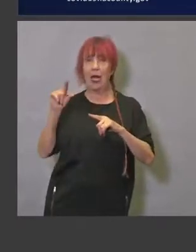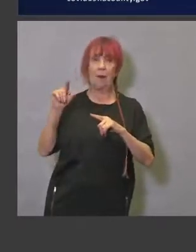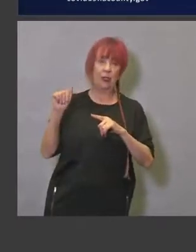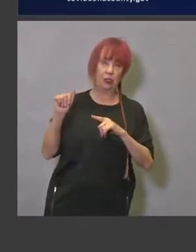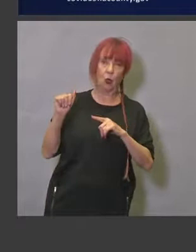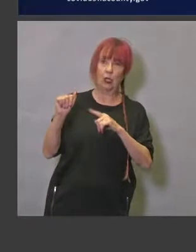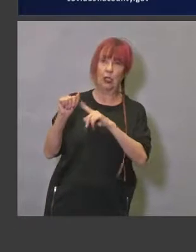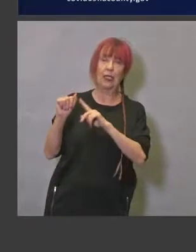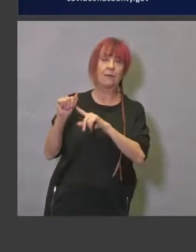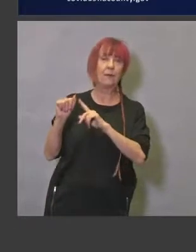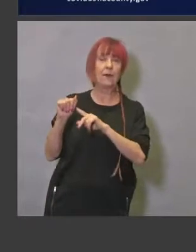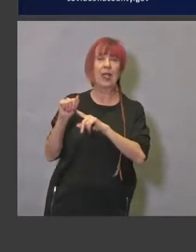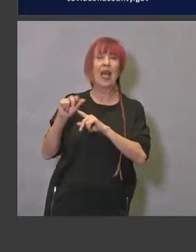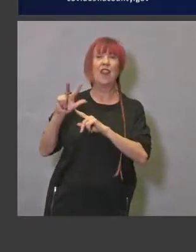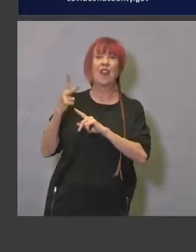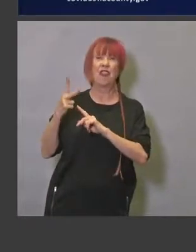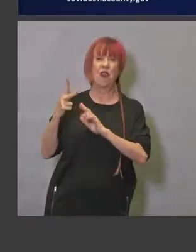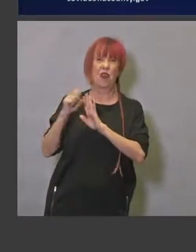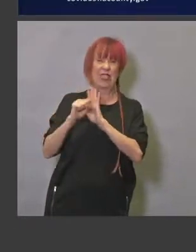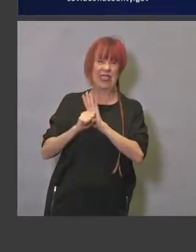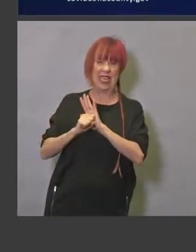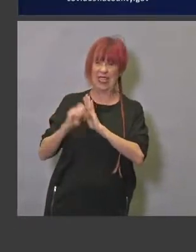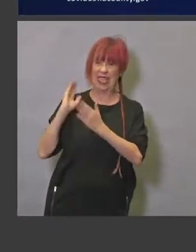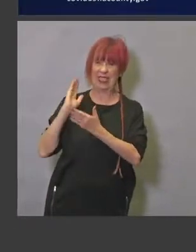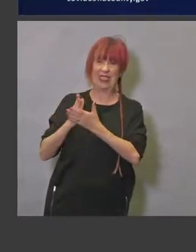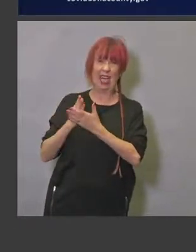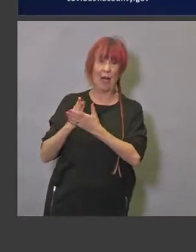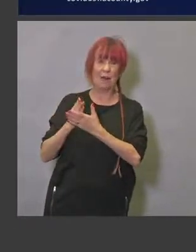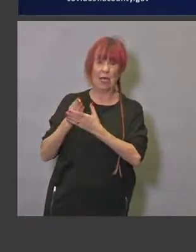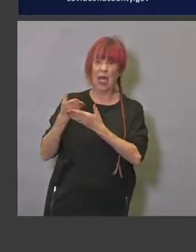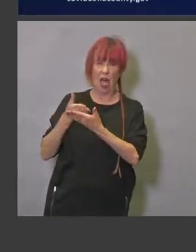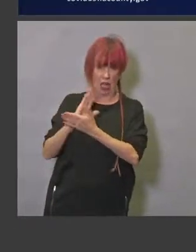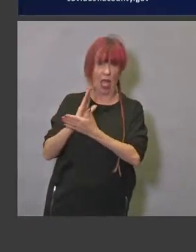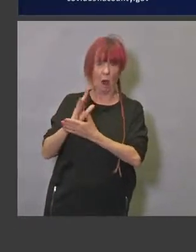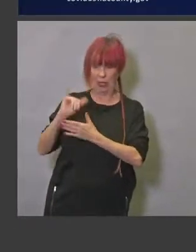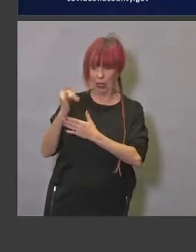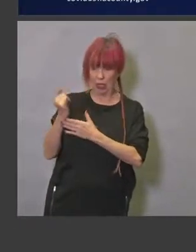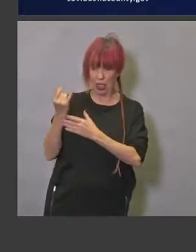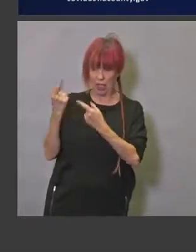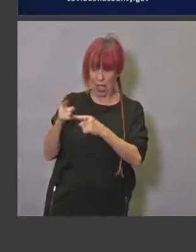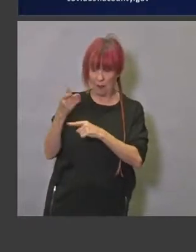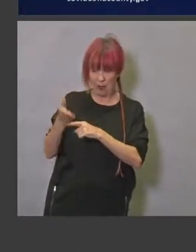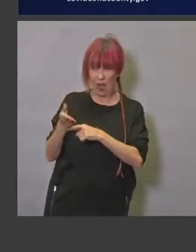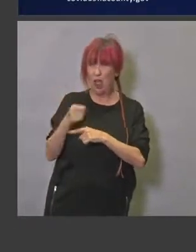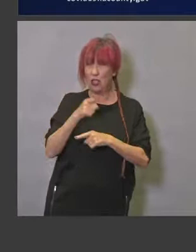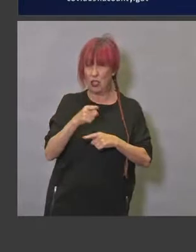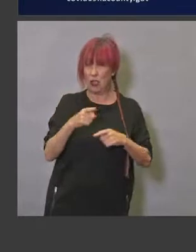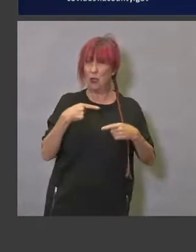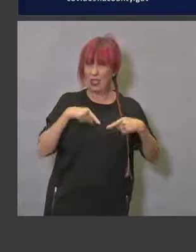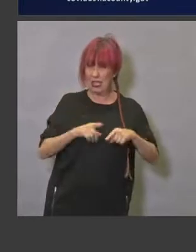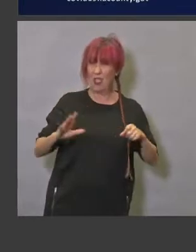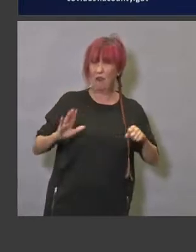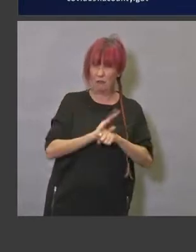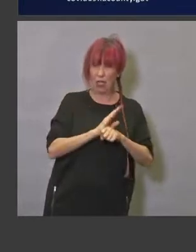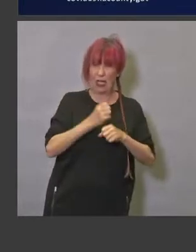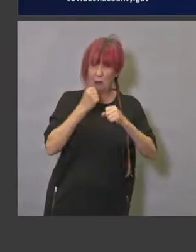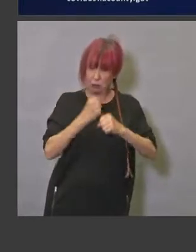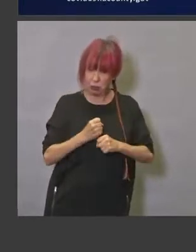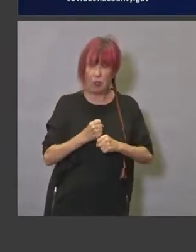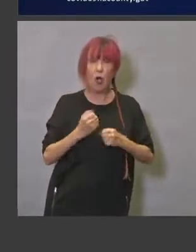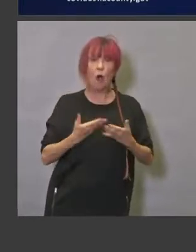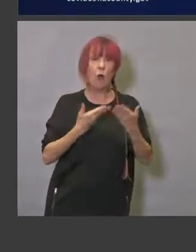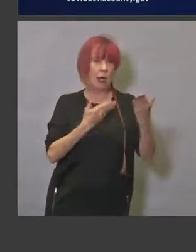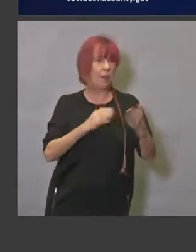state to halt the use of it at some of its sites there, do you still fully recommend J&J? I know I heard your comments